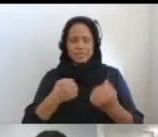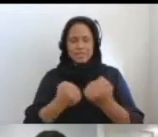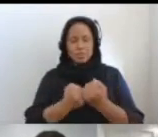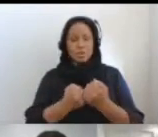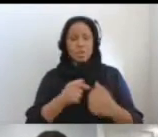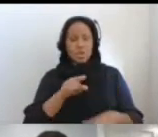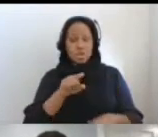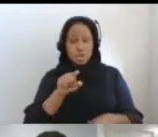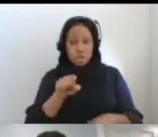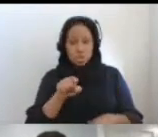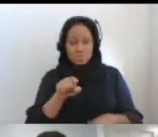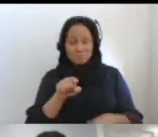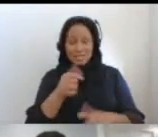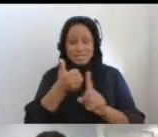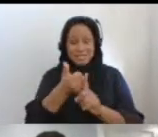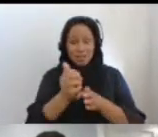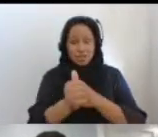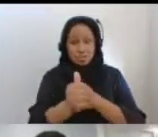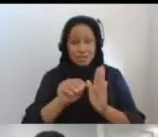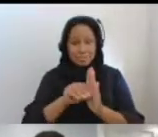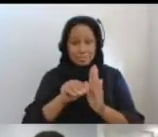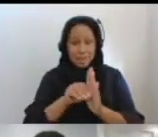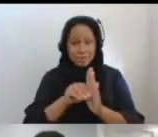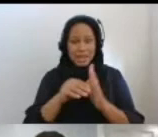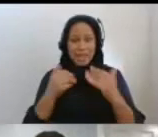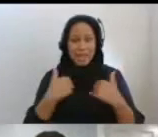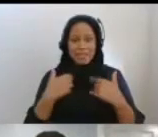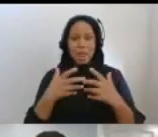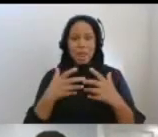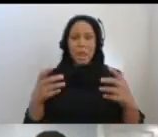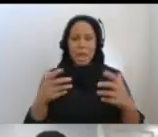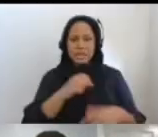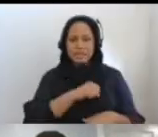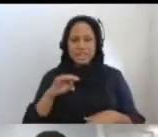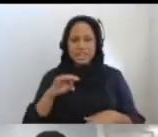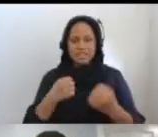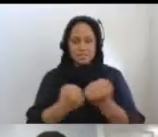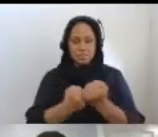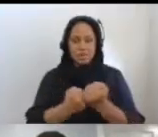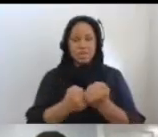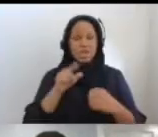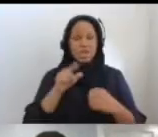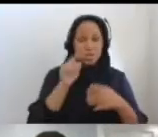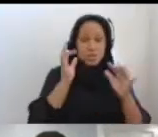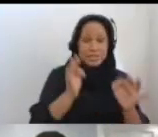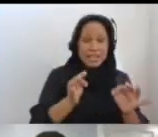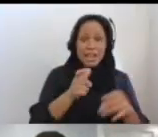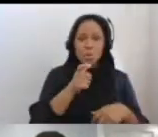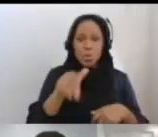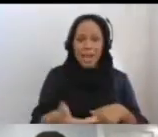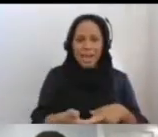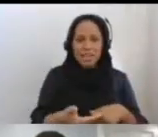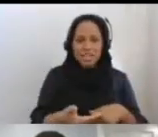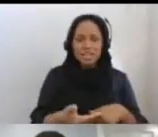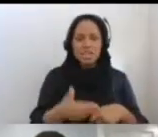lot of options when it comes to staffing support. You get to choose who you want to hire, right? You get to choose